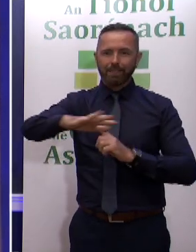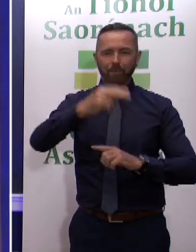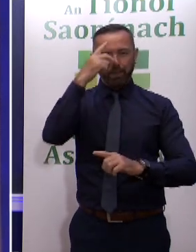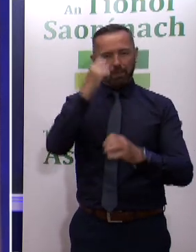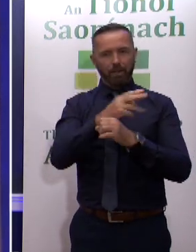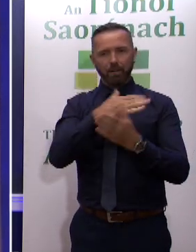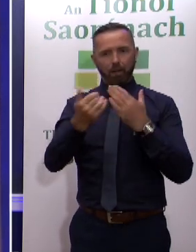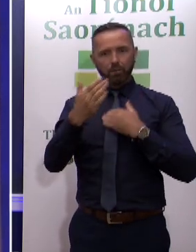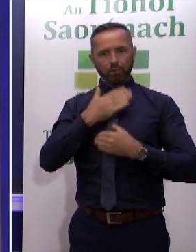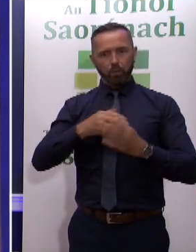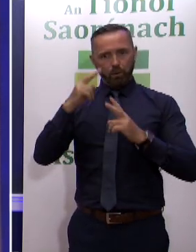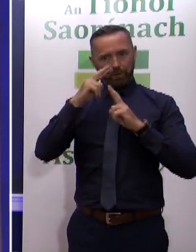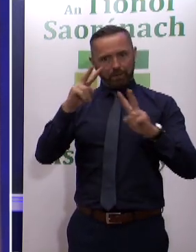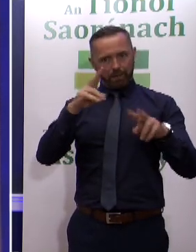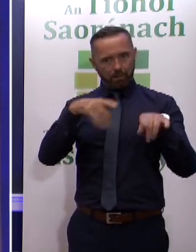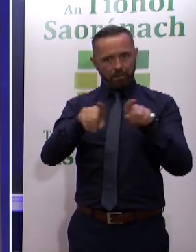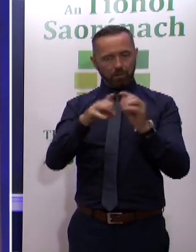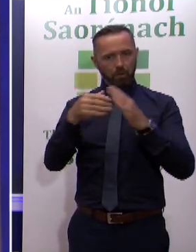what we see, but also what we hear.